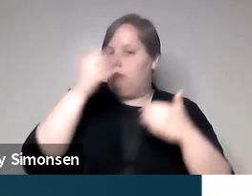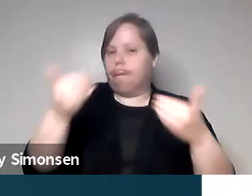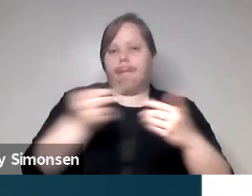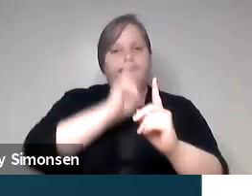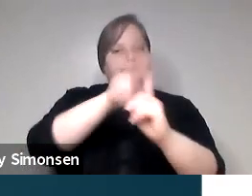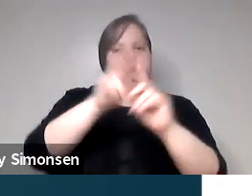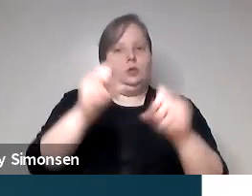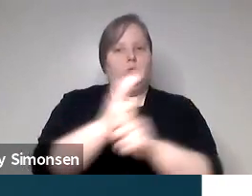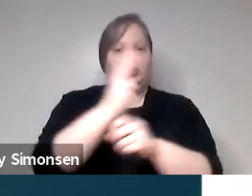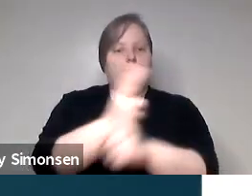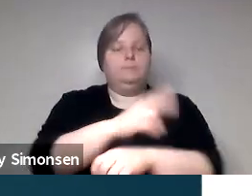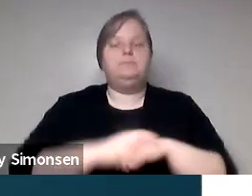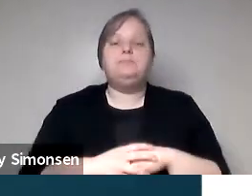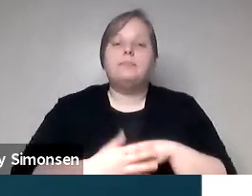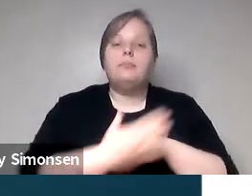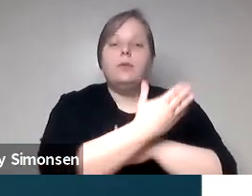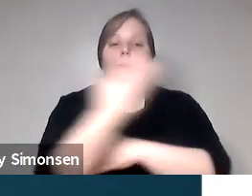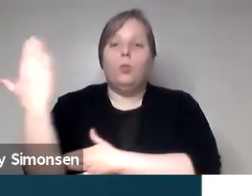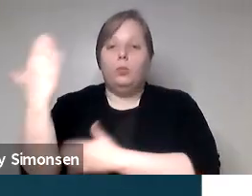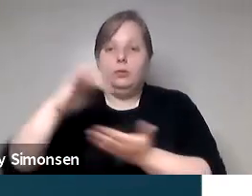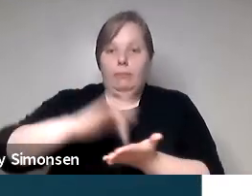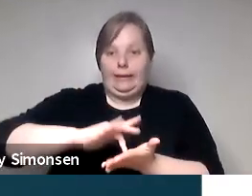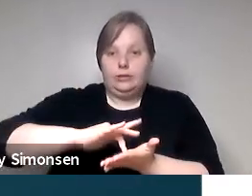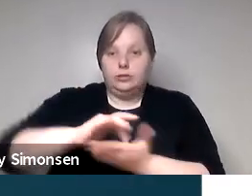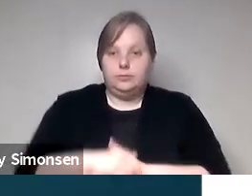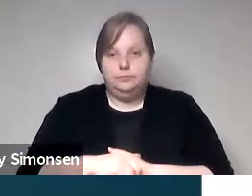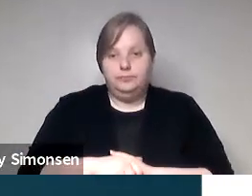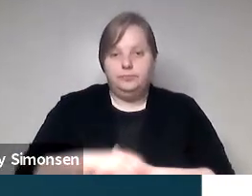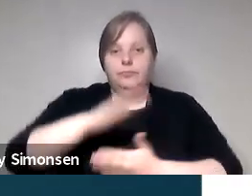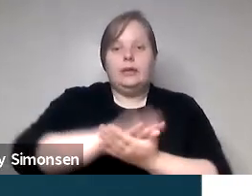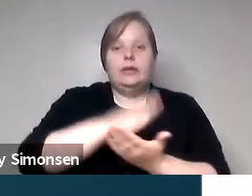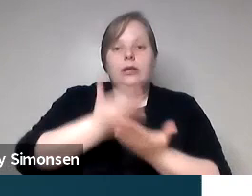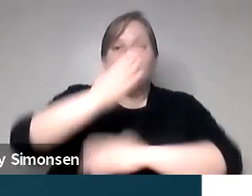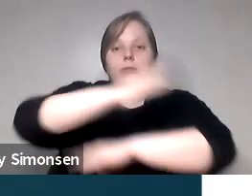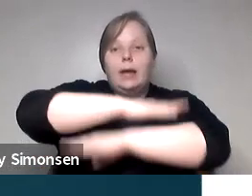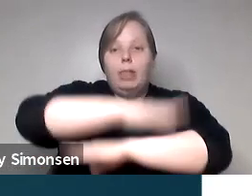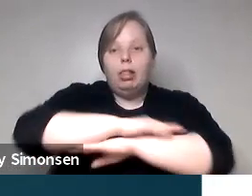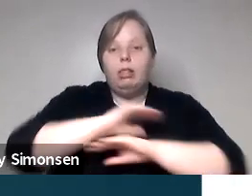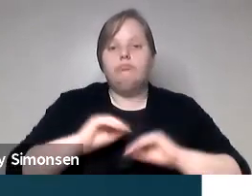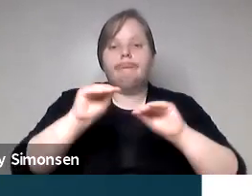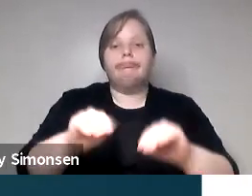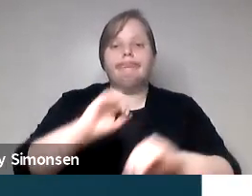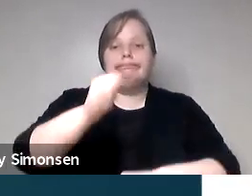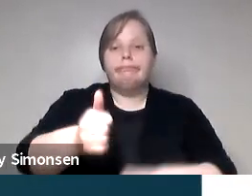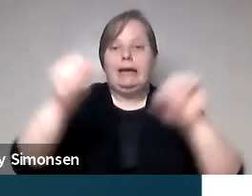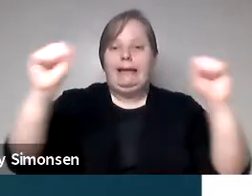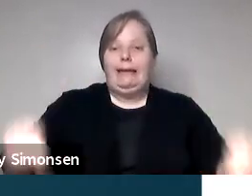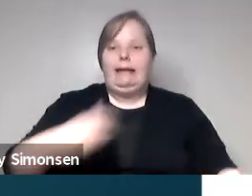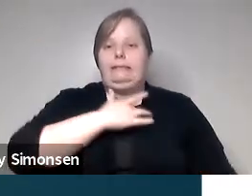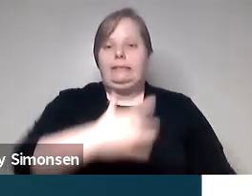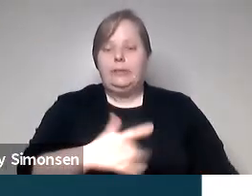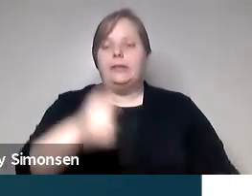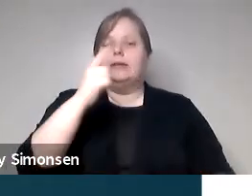Morning medications. They can be left on the kitchen table. We usually take our morning and our